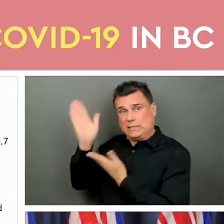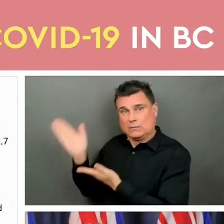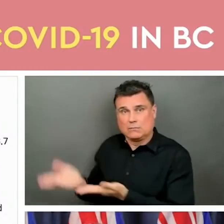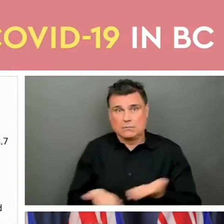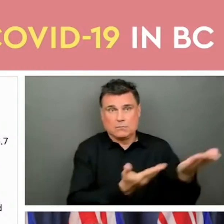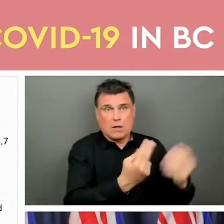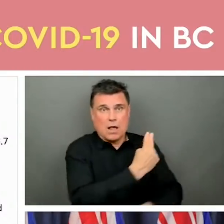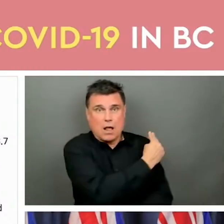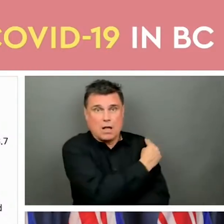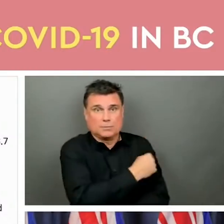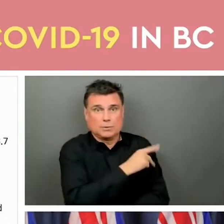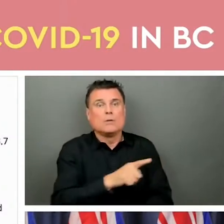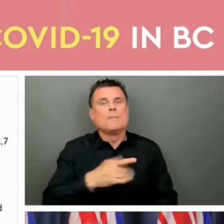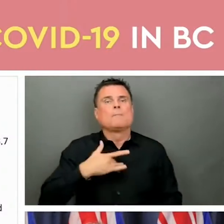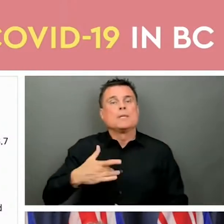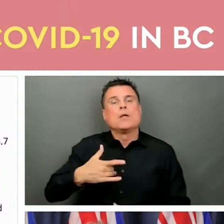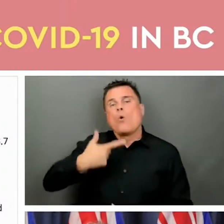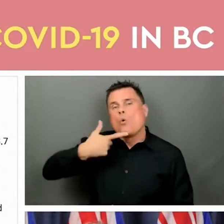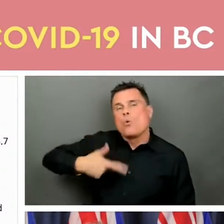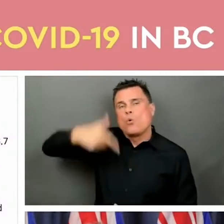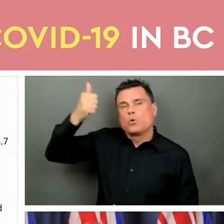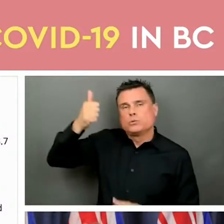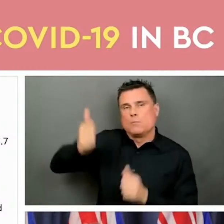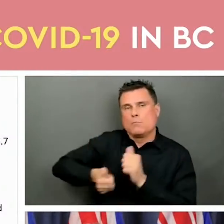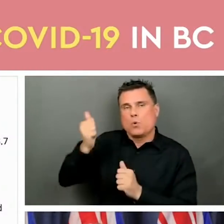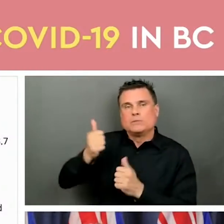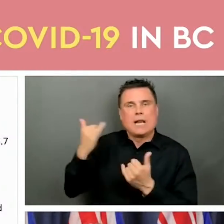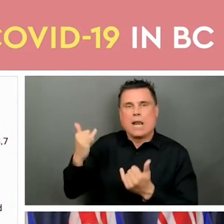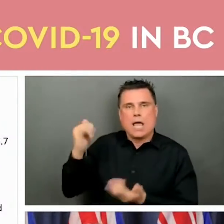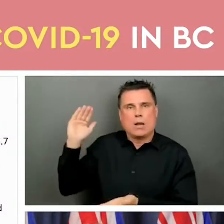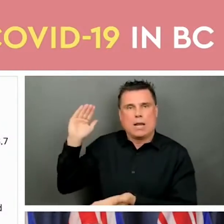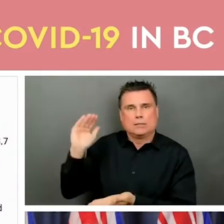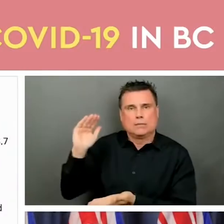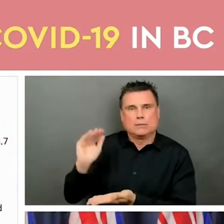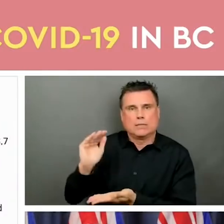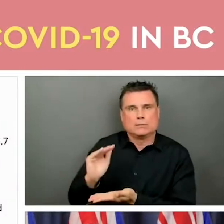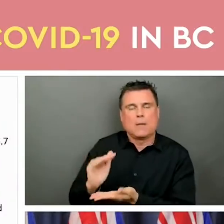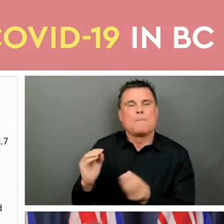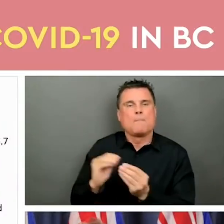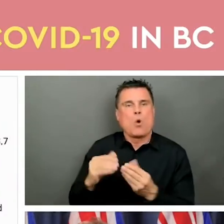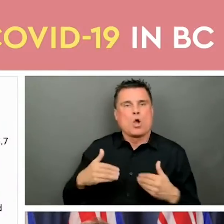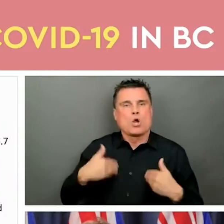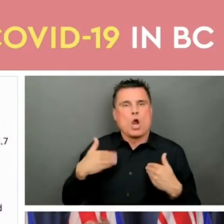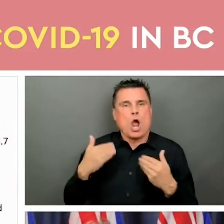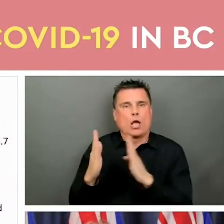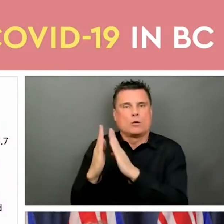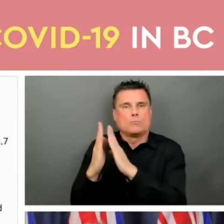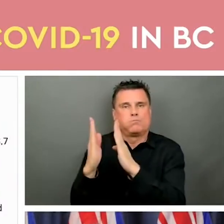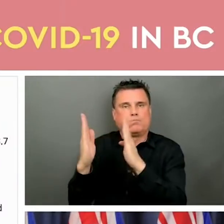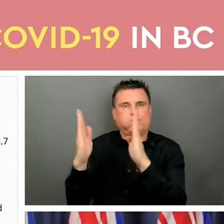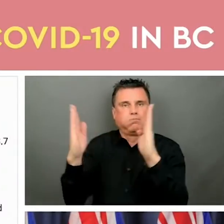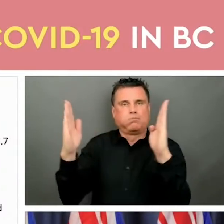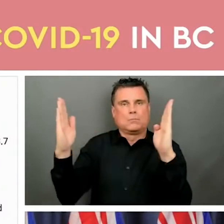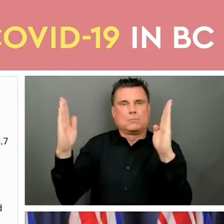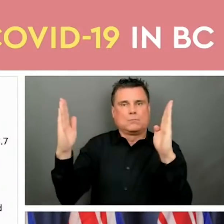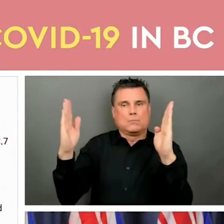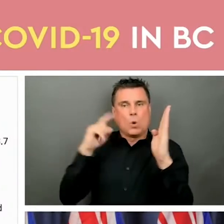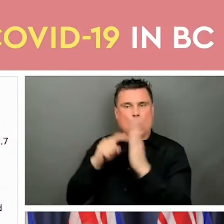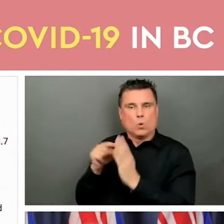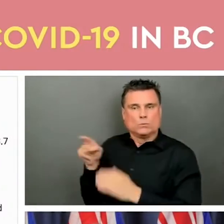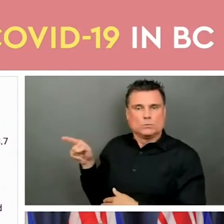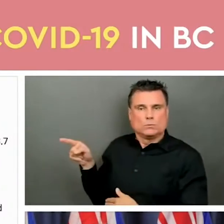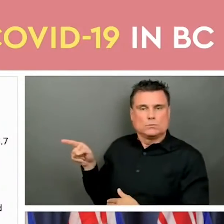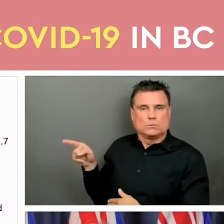50s, 50 to 59-year-old men, and 55 to 59-year-old women. we've seen, as you can see, over